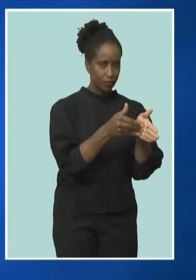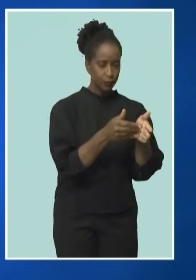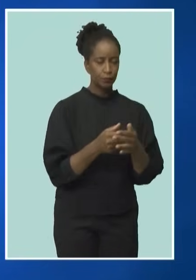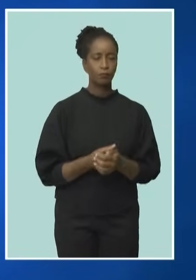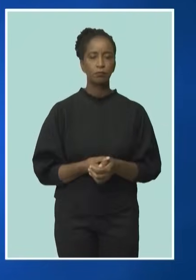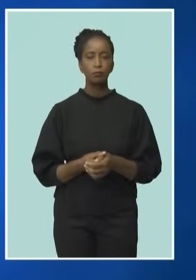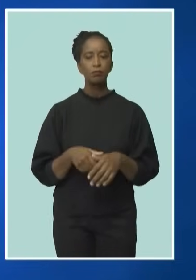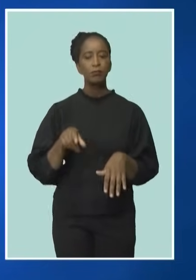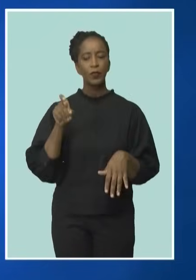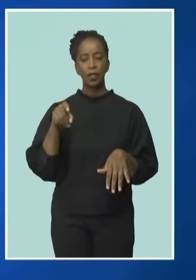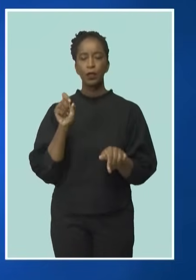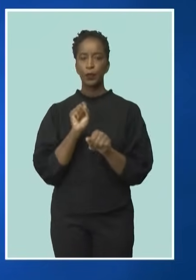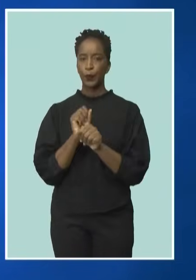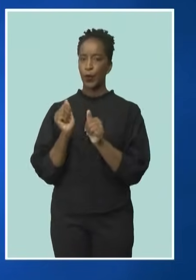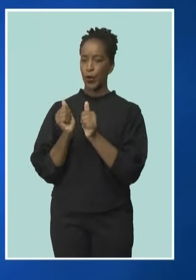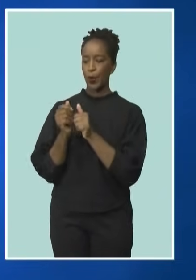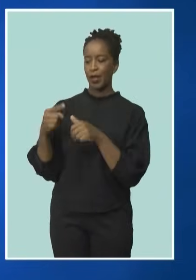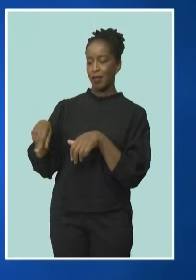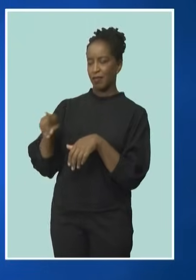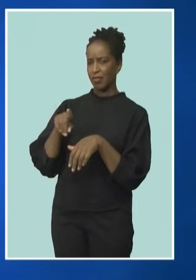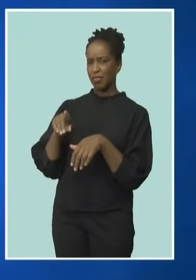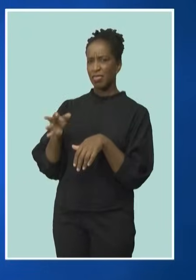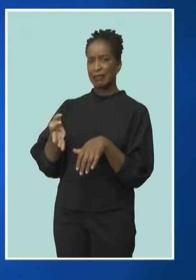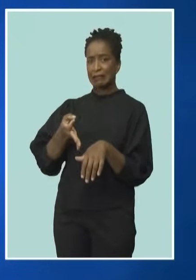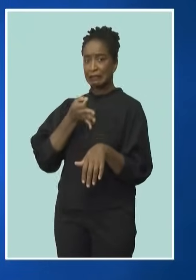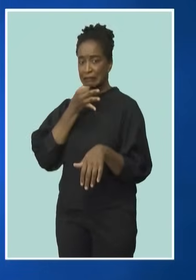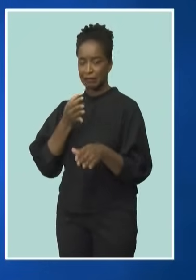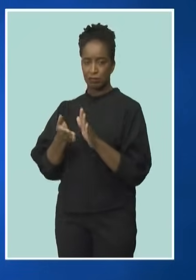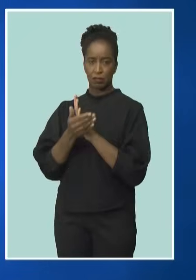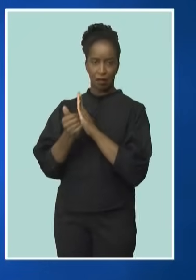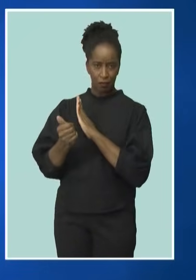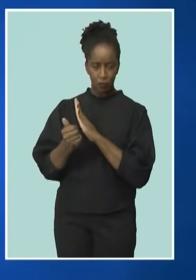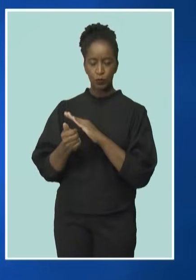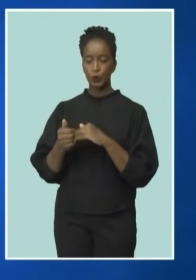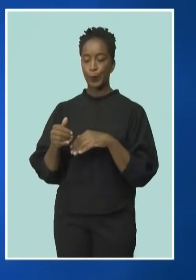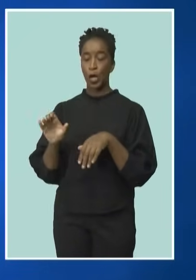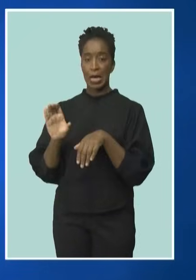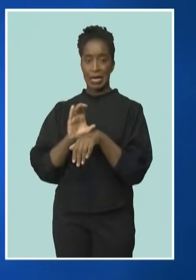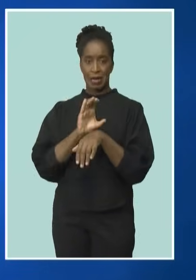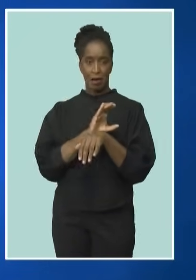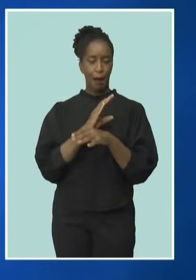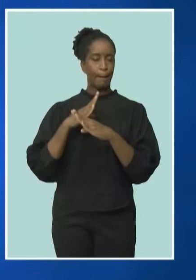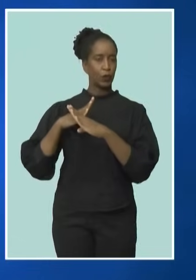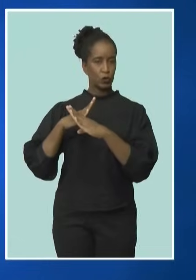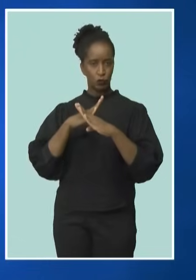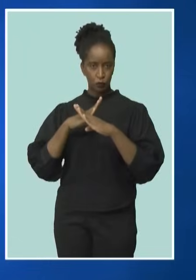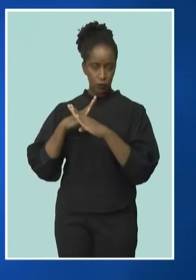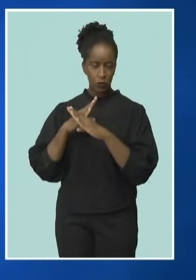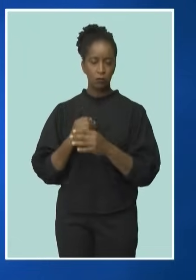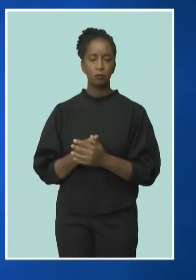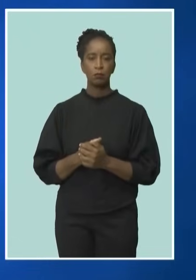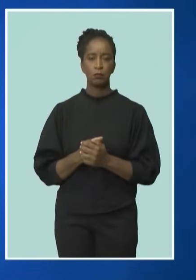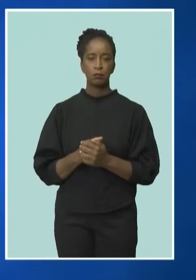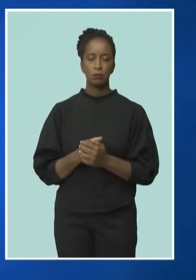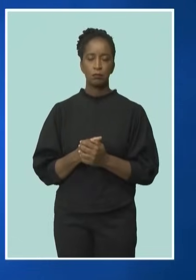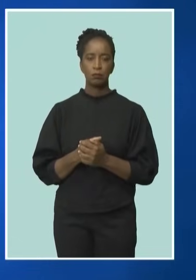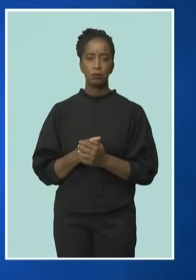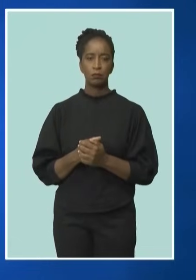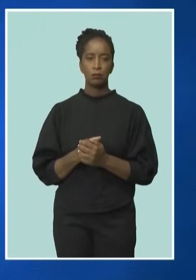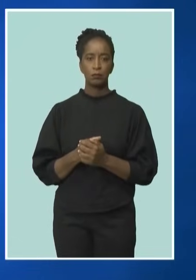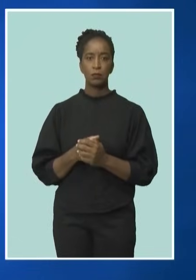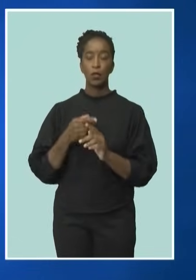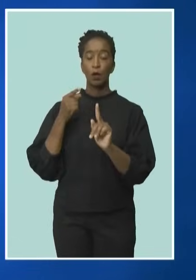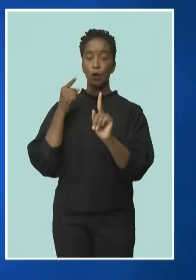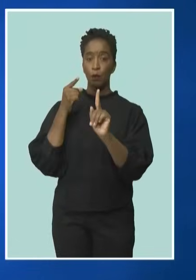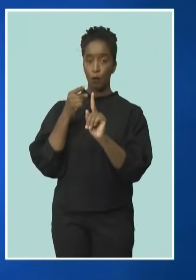cybersecurity experts, those who are really in the field, highly certified in those particular areas, and to make sure that the program that